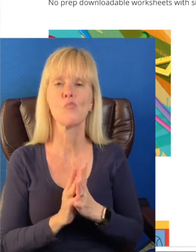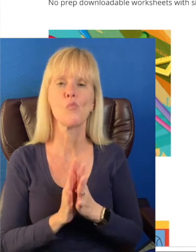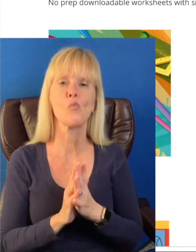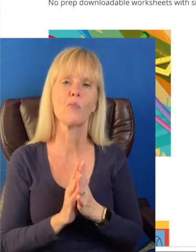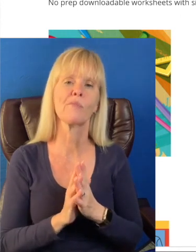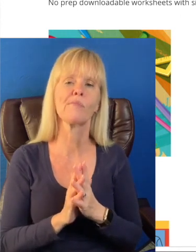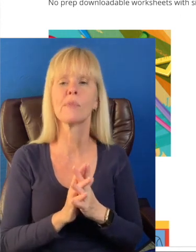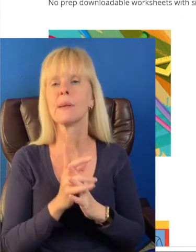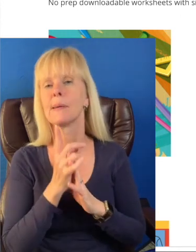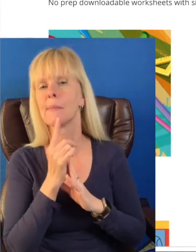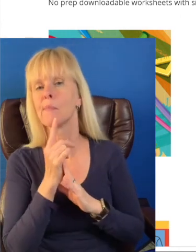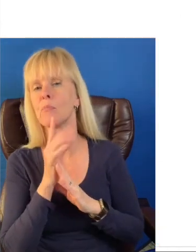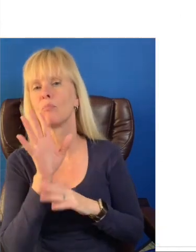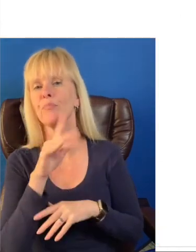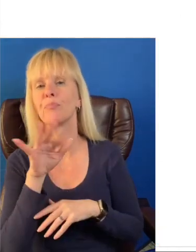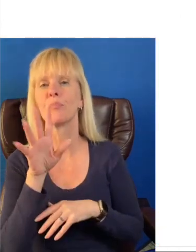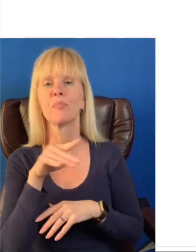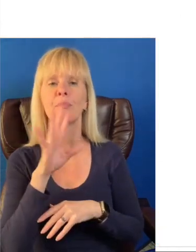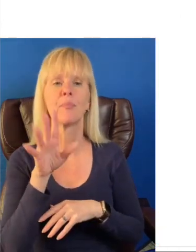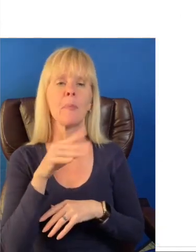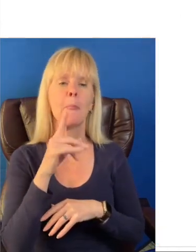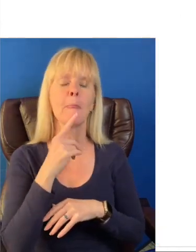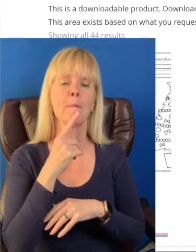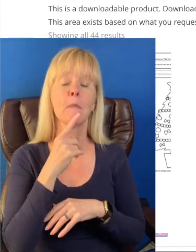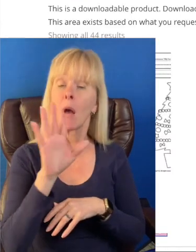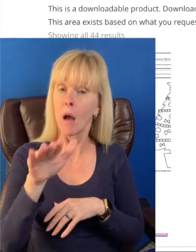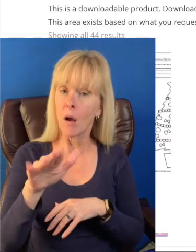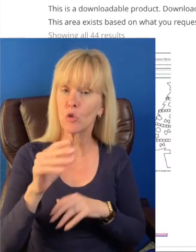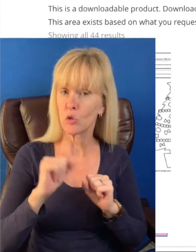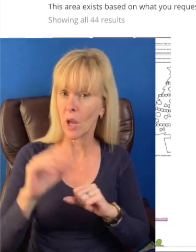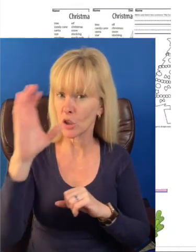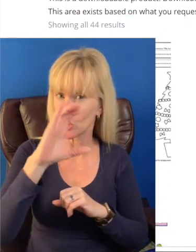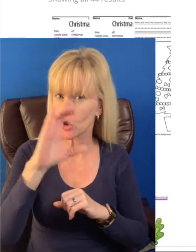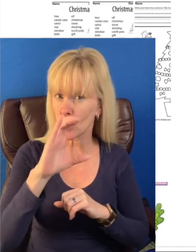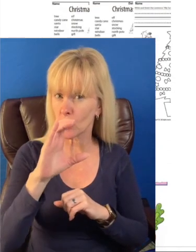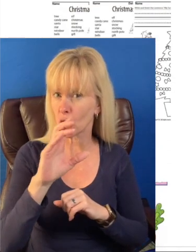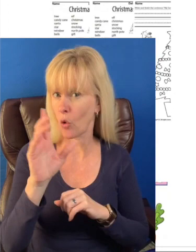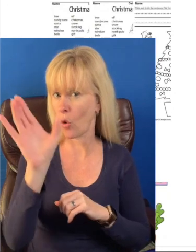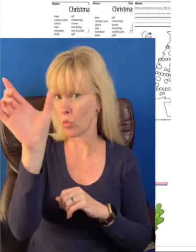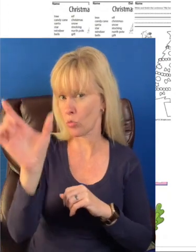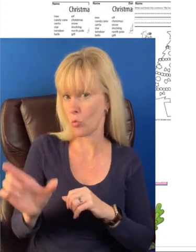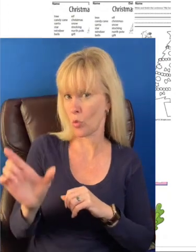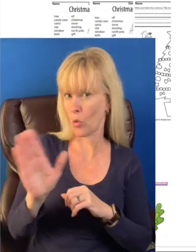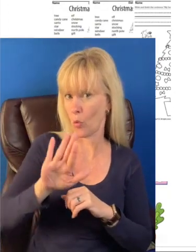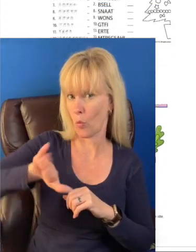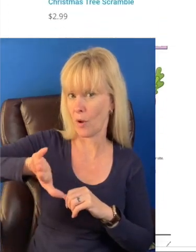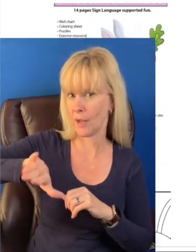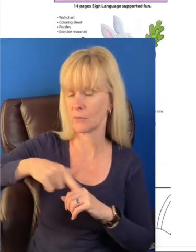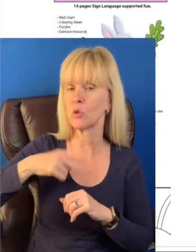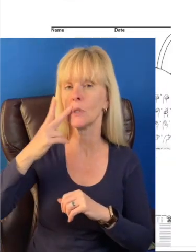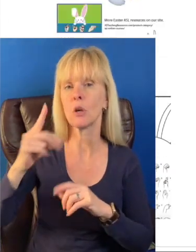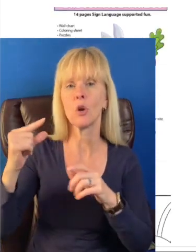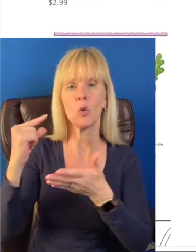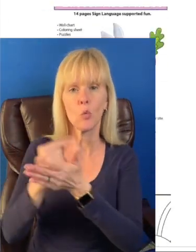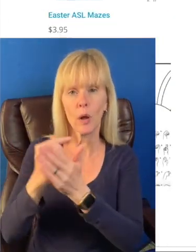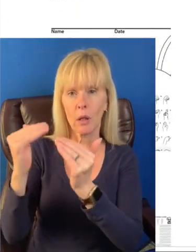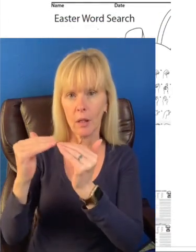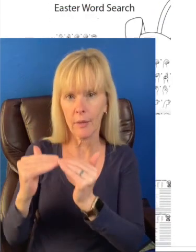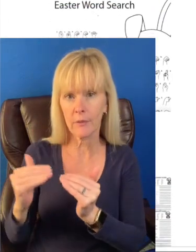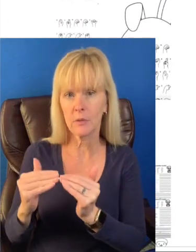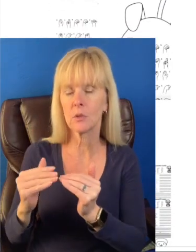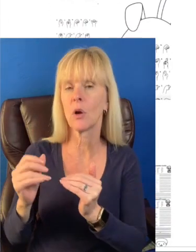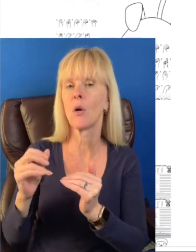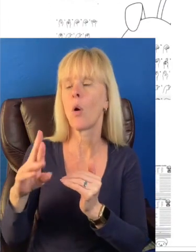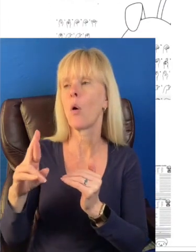I'm just going to randomly pick any of these. By the way, you can search things on the right too, as you see right here, by grade levels,